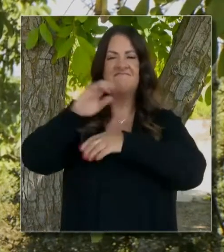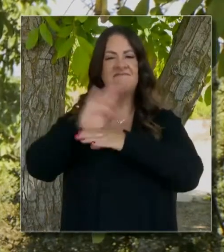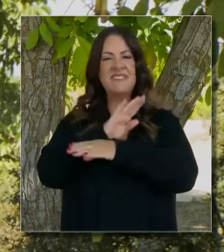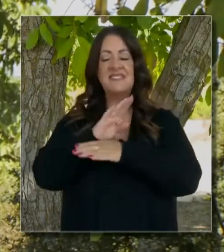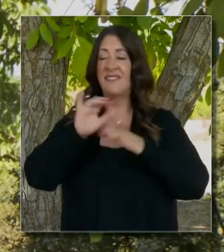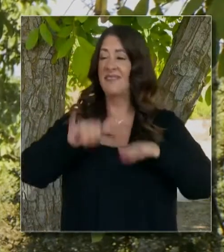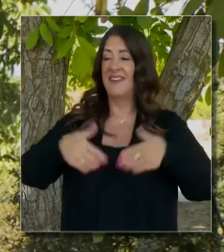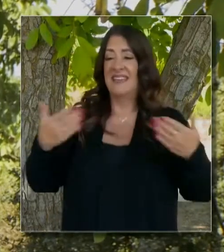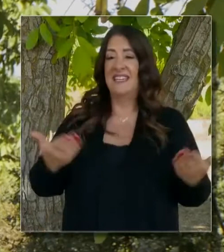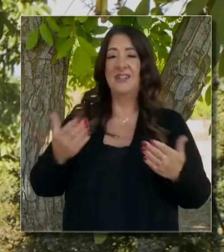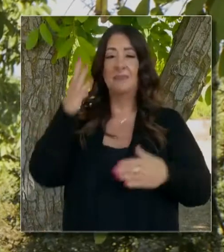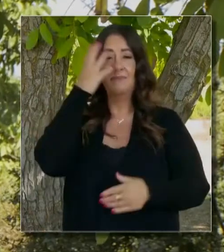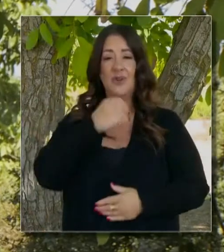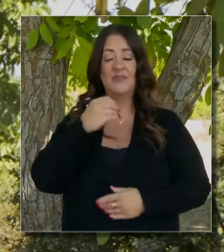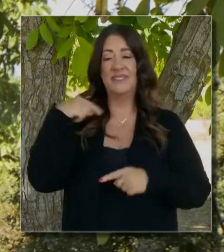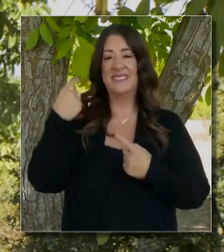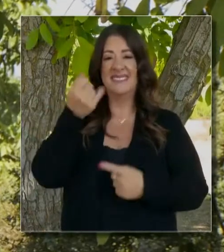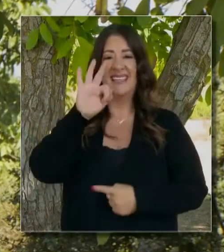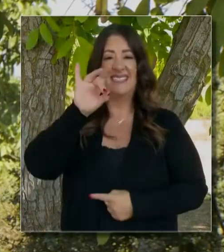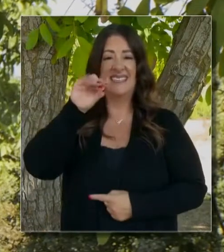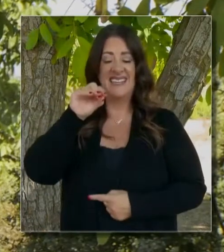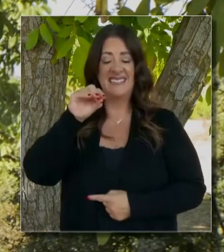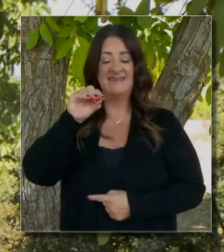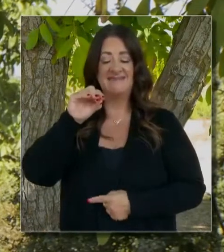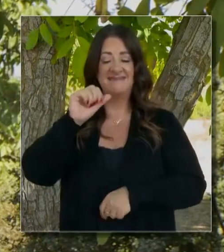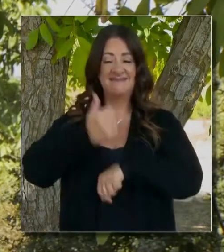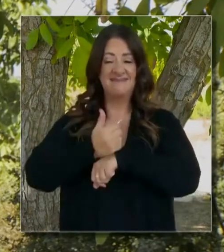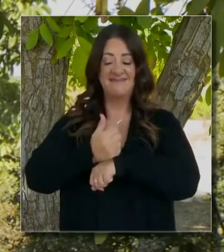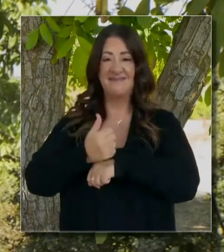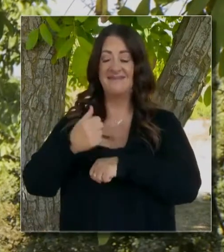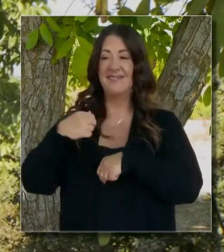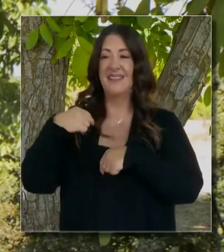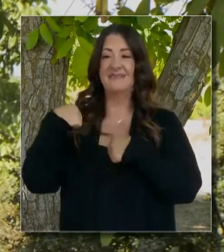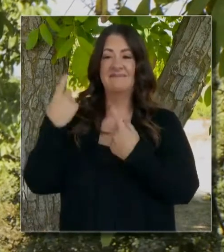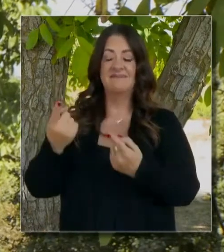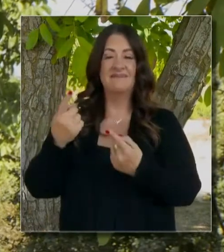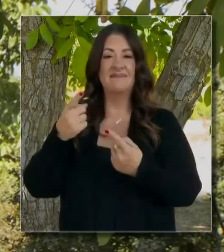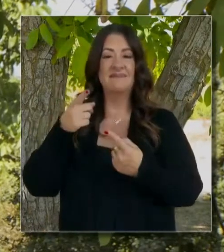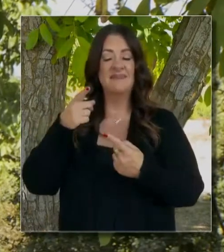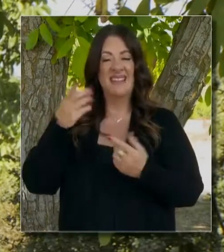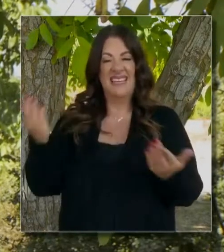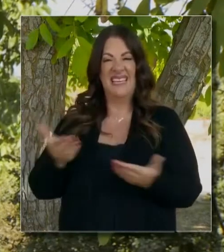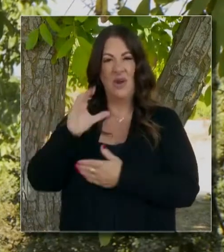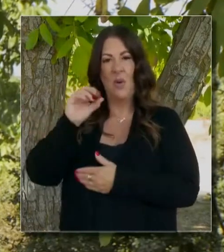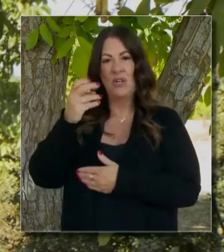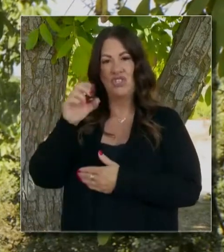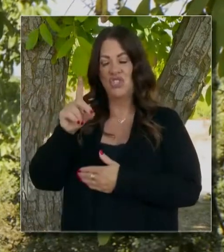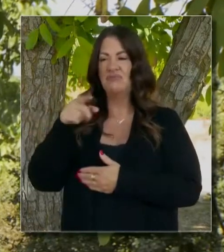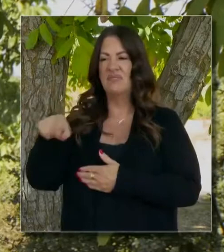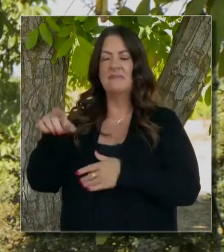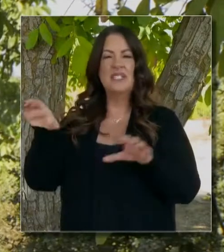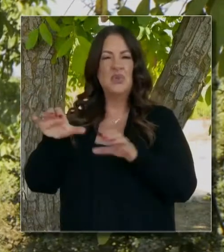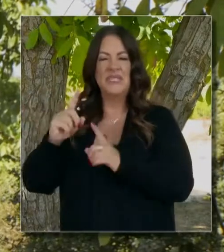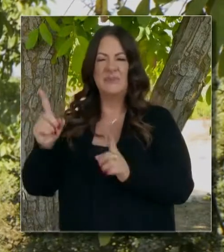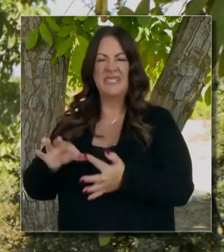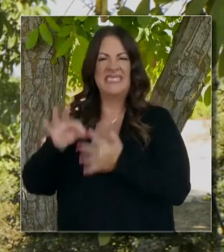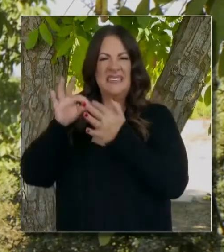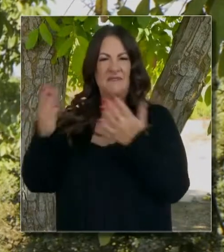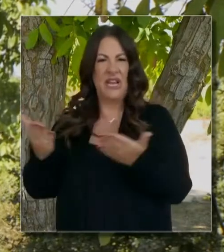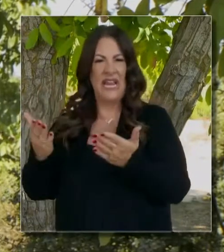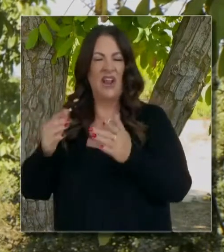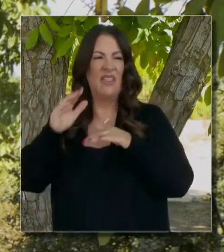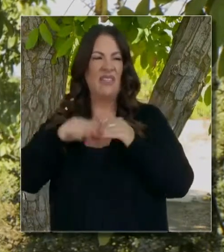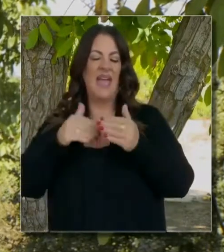this orchard since 1980, has been moving in a different direction from many of the neighbors. Perhaps people may have rolled their